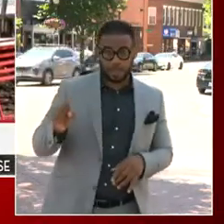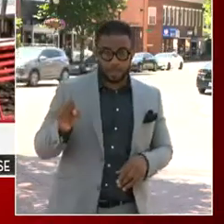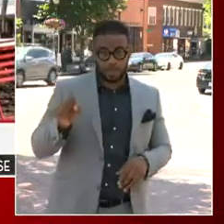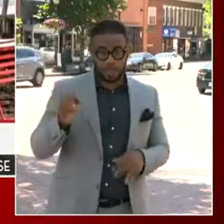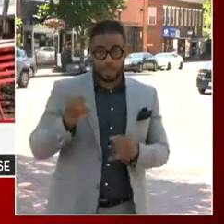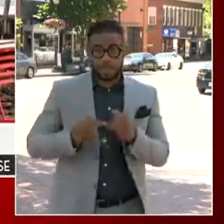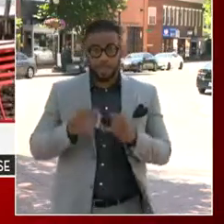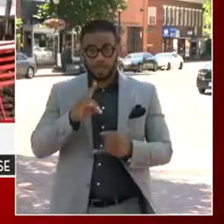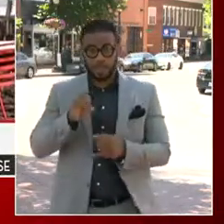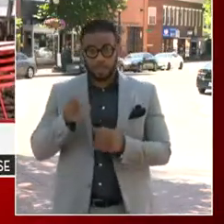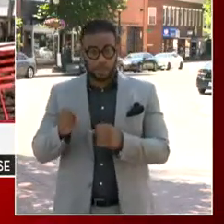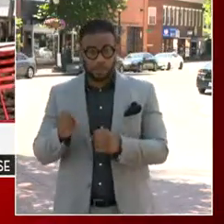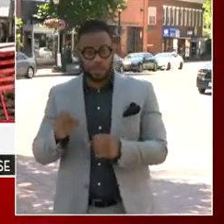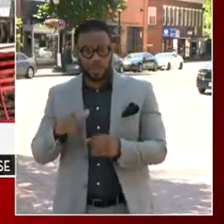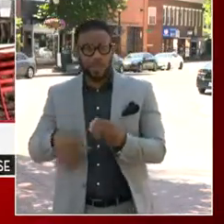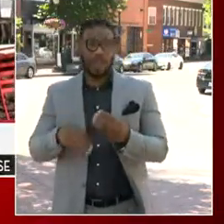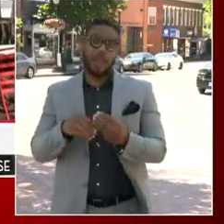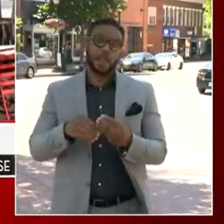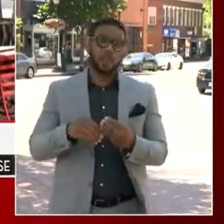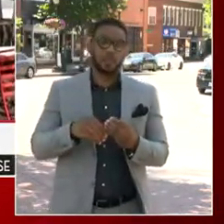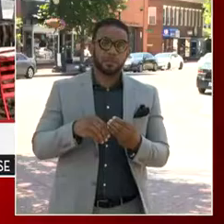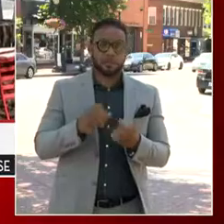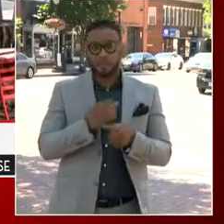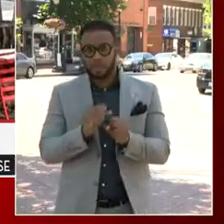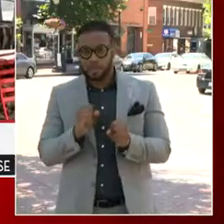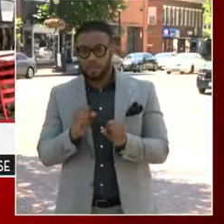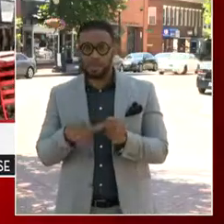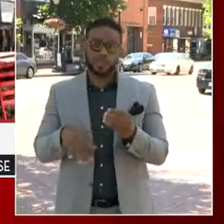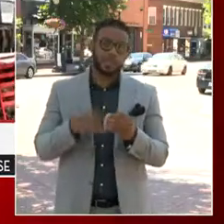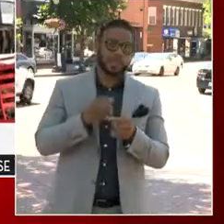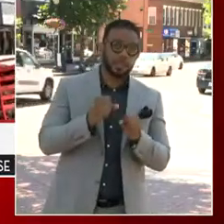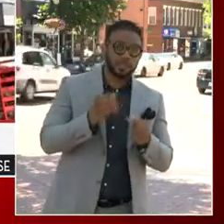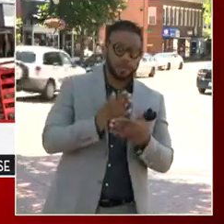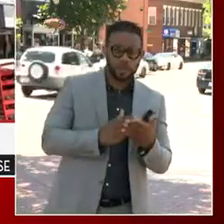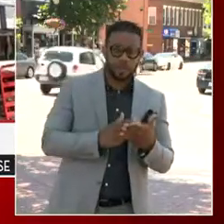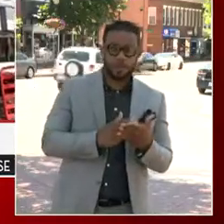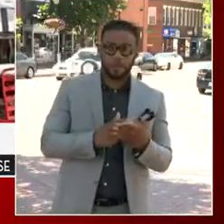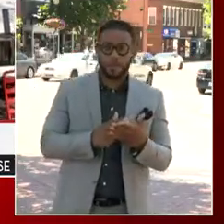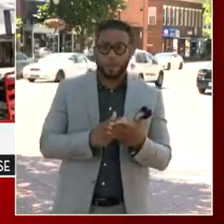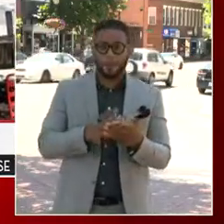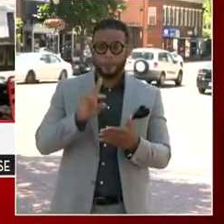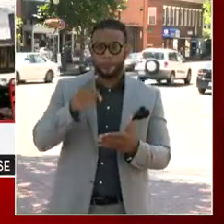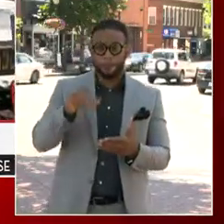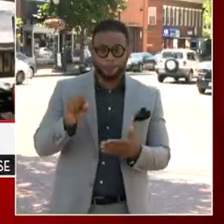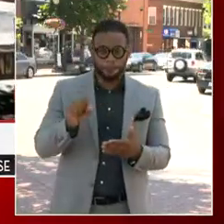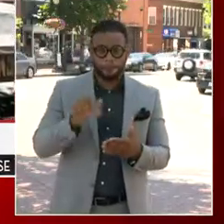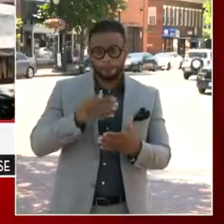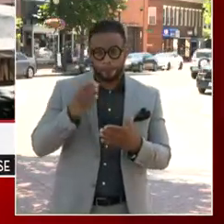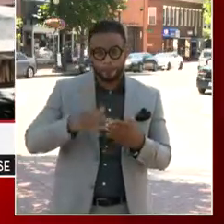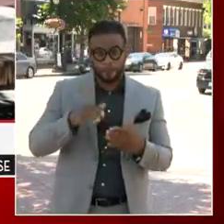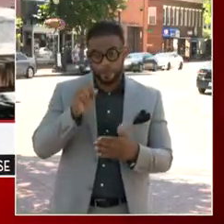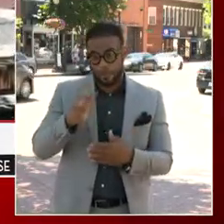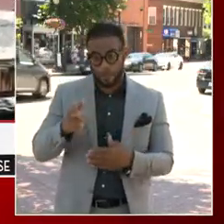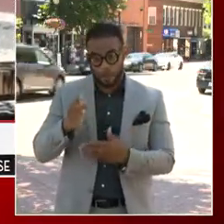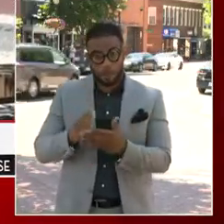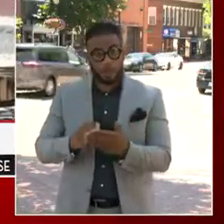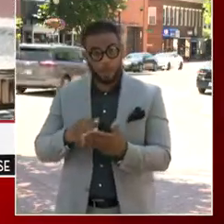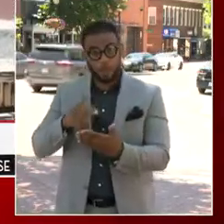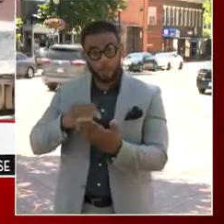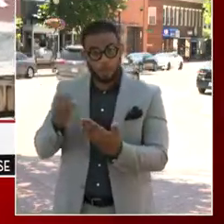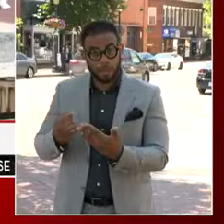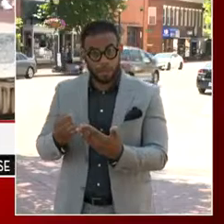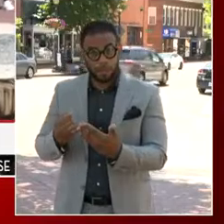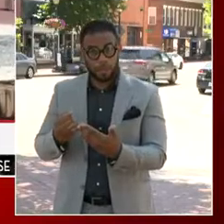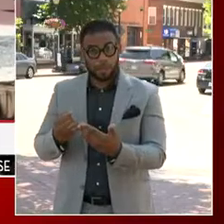ends of D Street, which adds an additional safety component. DGS has finished the southwest portion of the